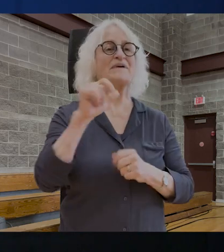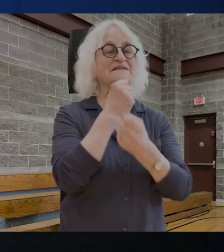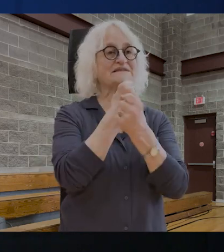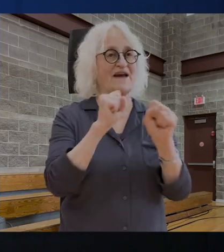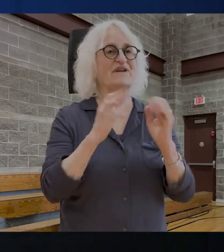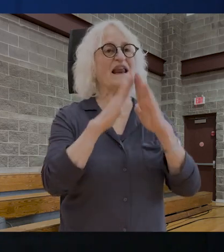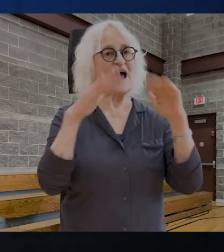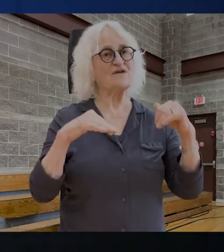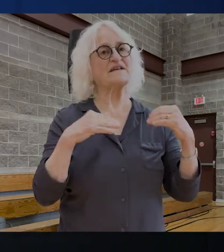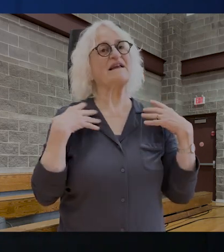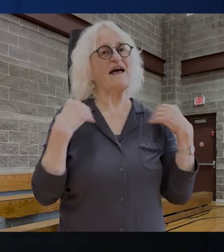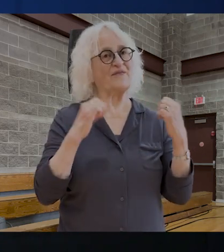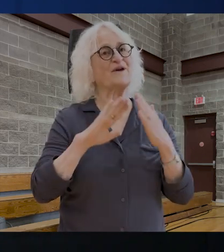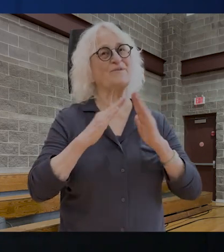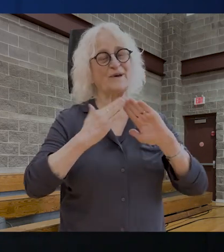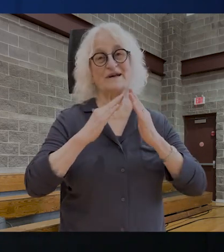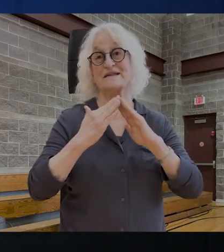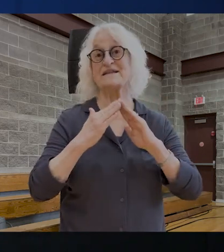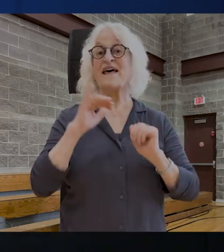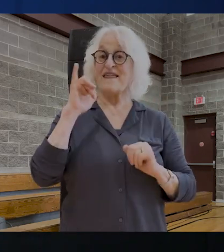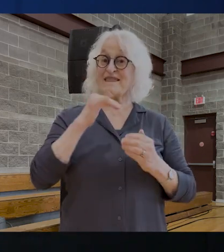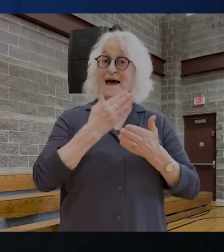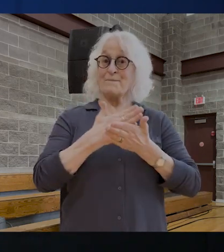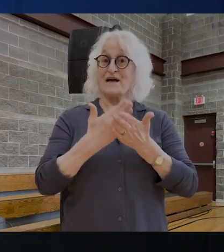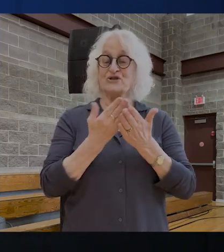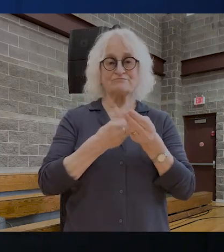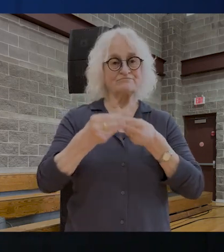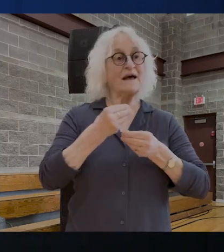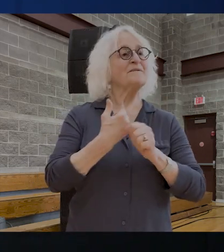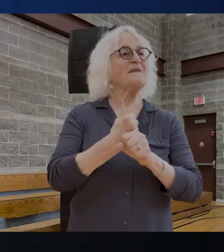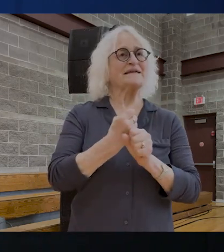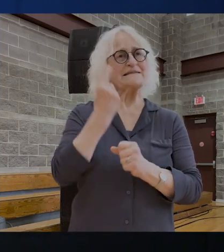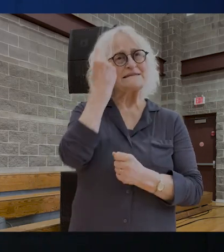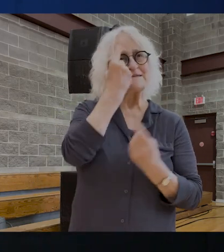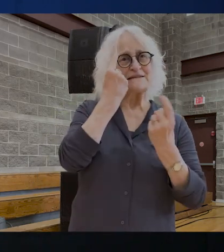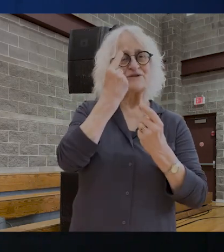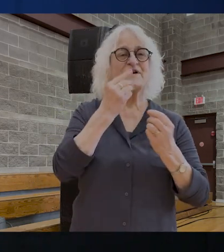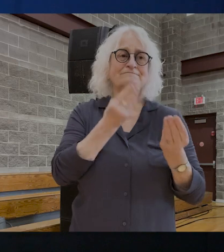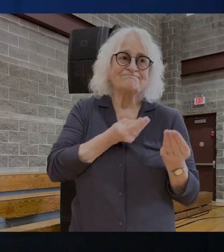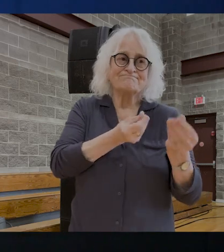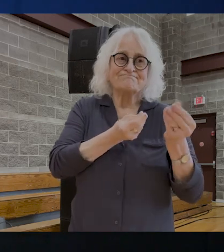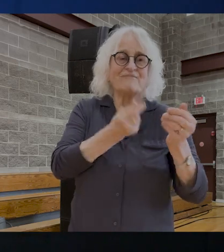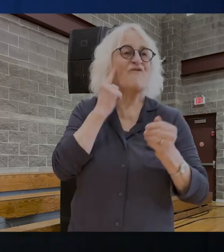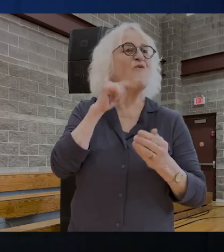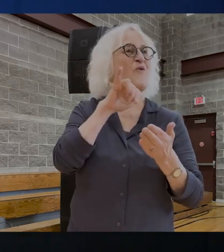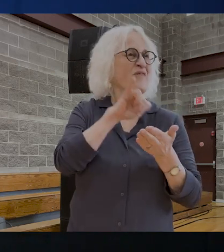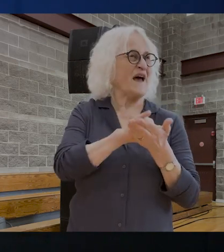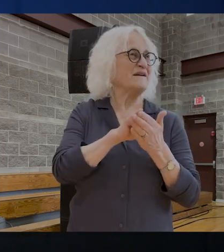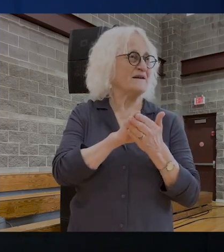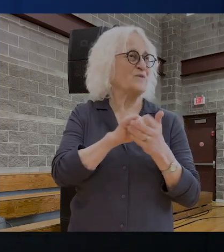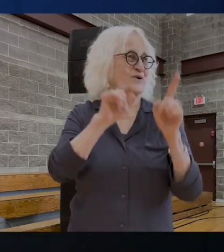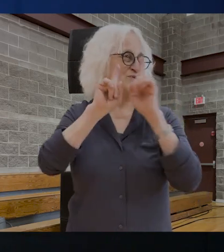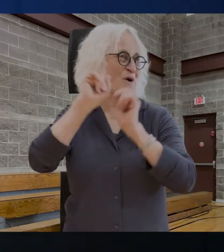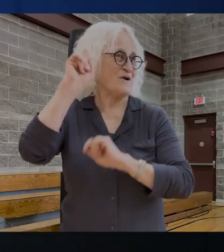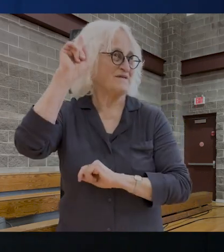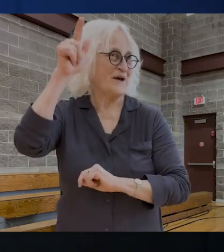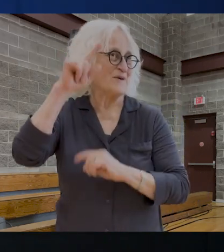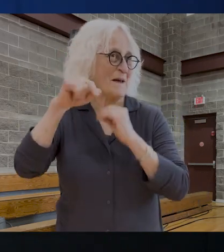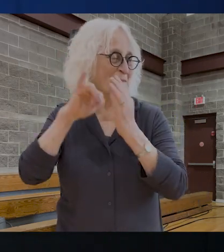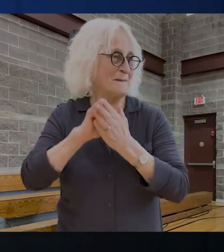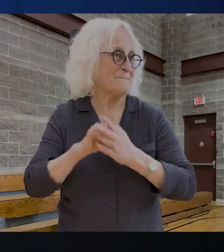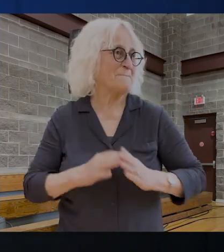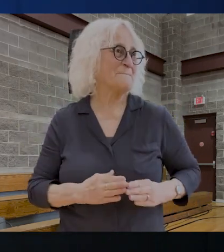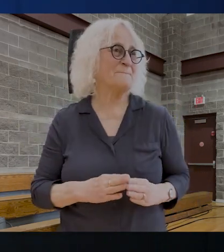and housing and healthy communities. And this budget makes considerable investment there too, and we'll talk ahead about that.